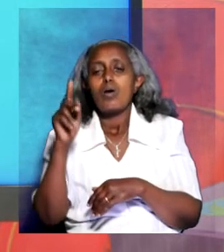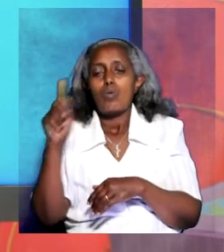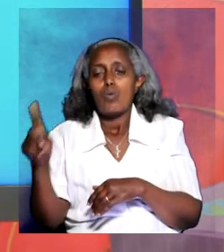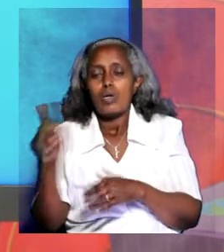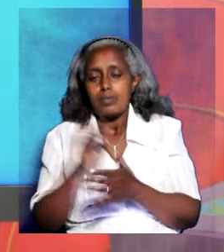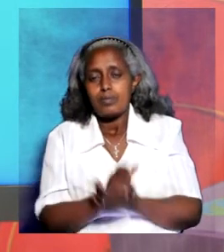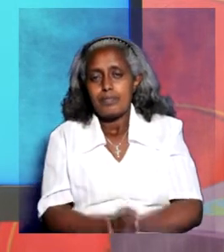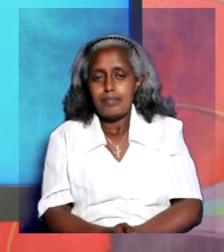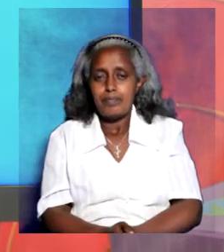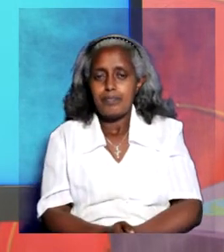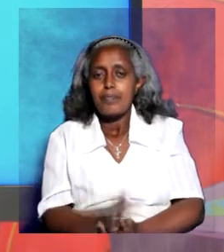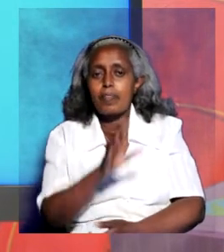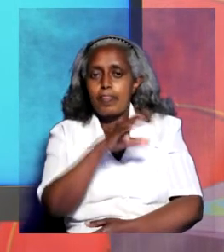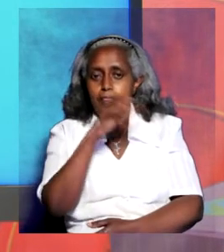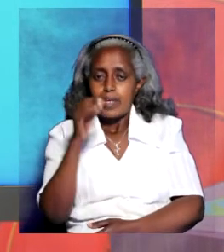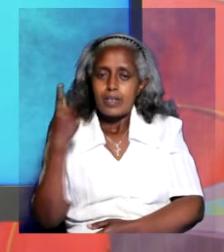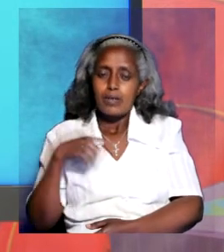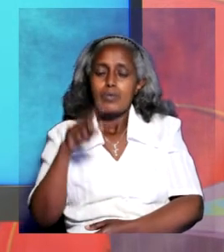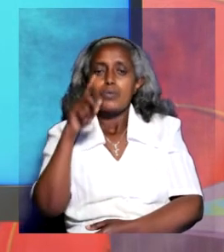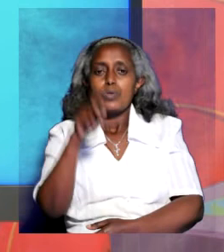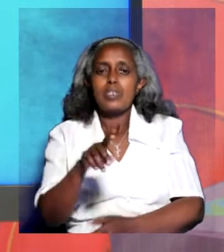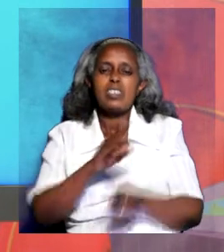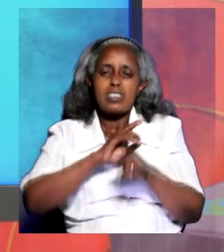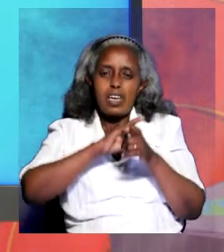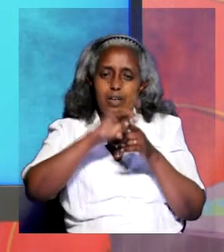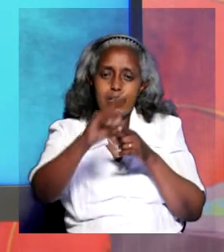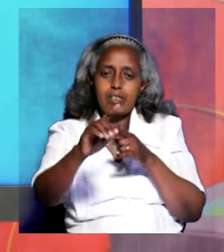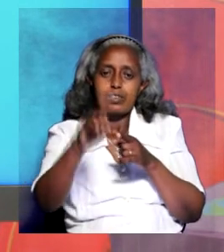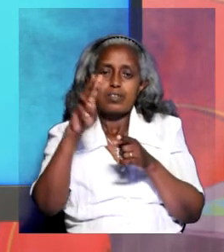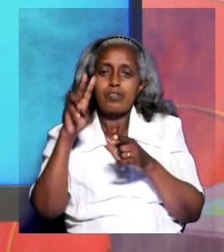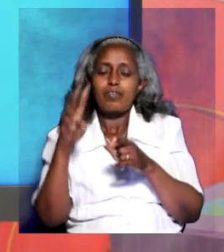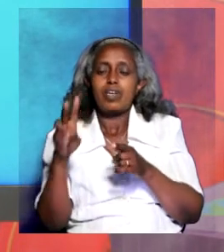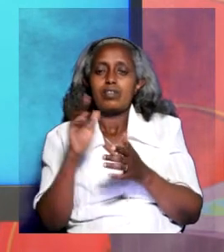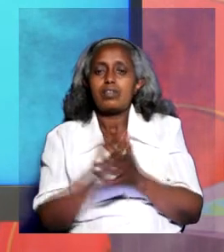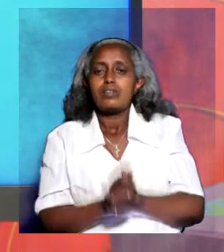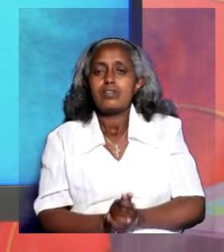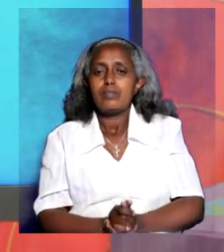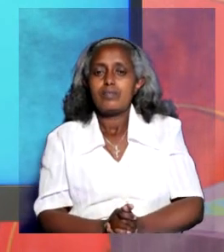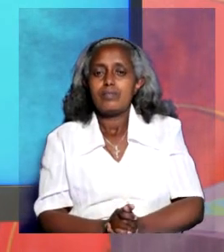1. And we need direction vector.